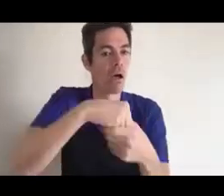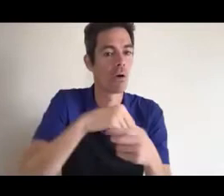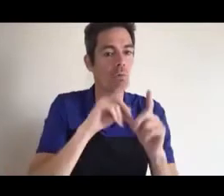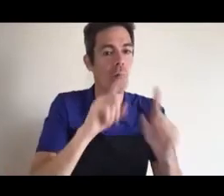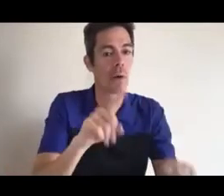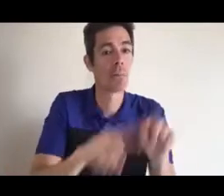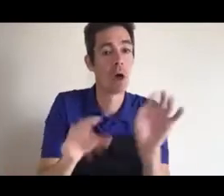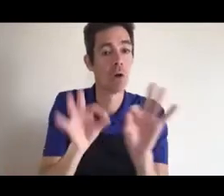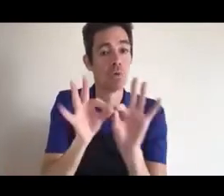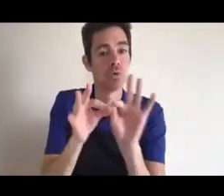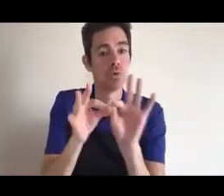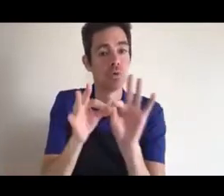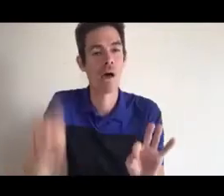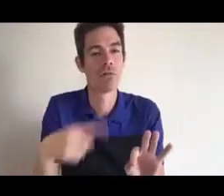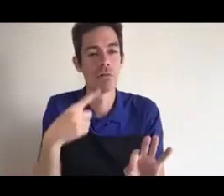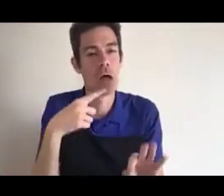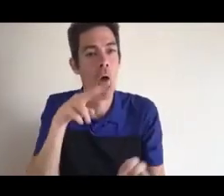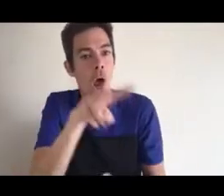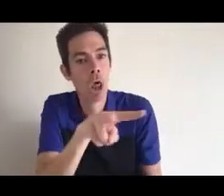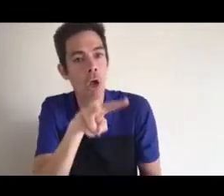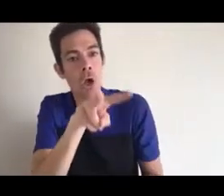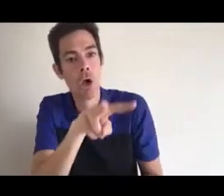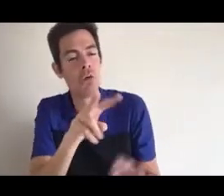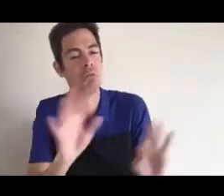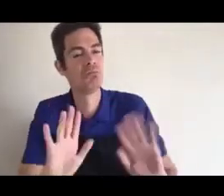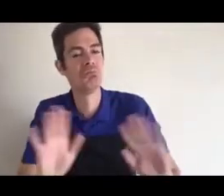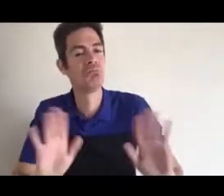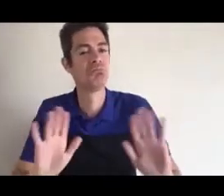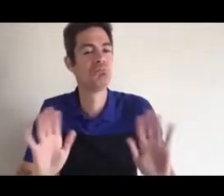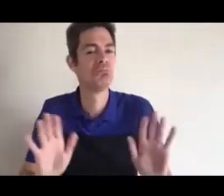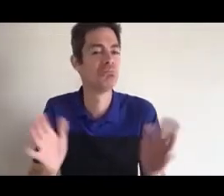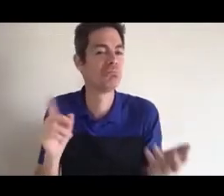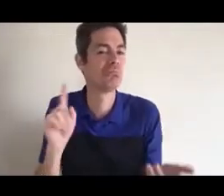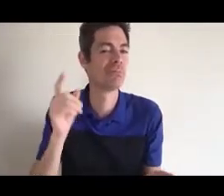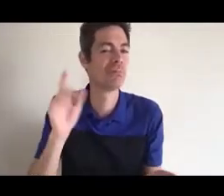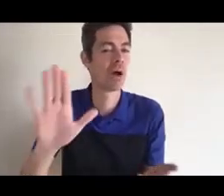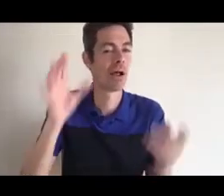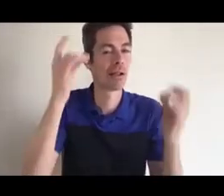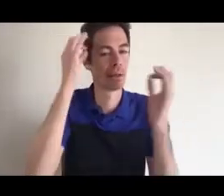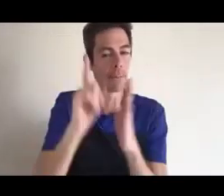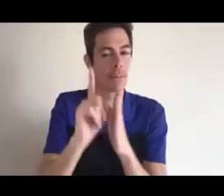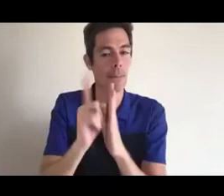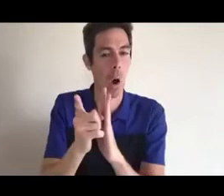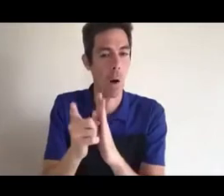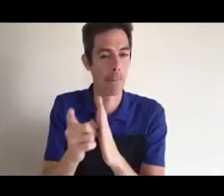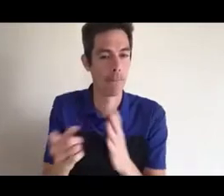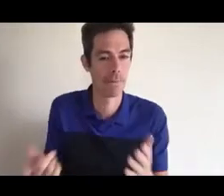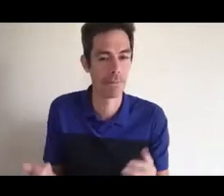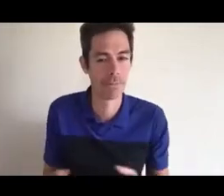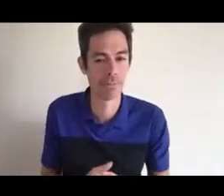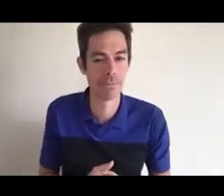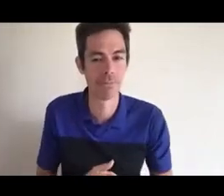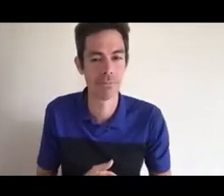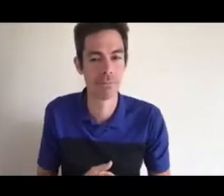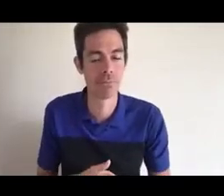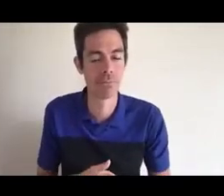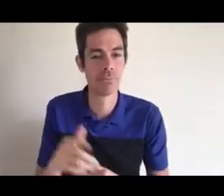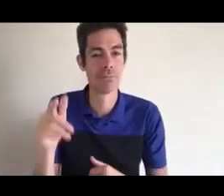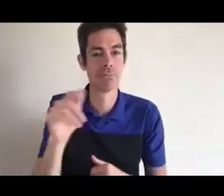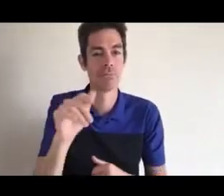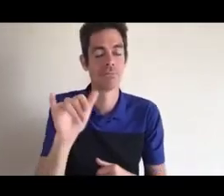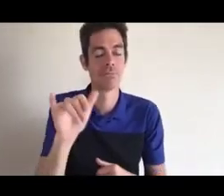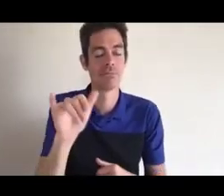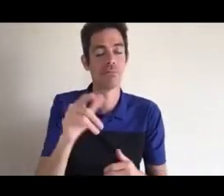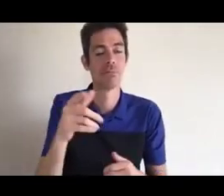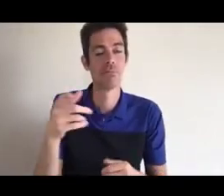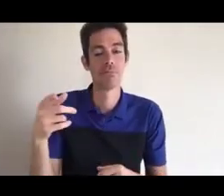So again, you have the reaction included, but the interpreter wouldn't say something like looking at, but it's